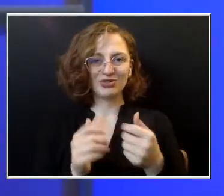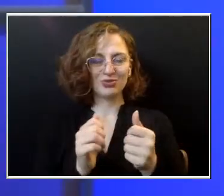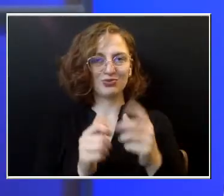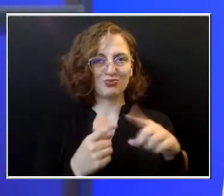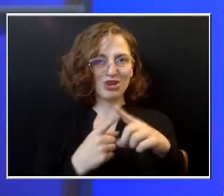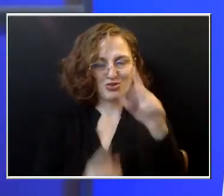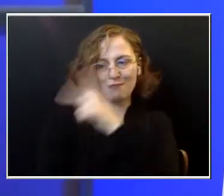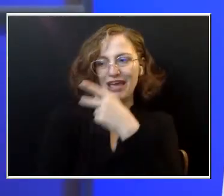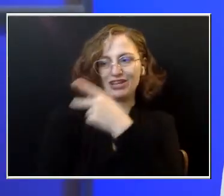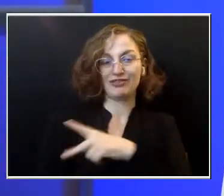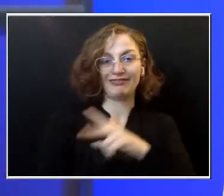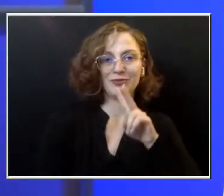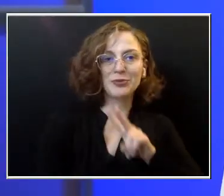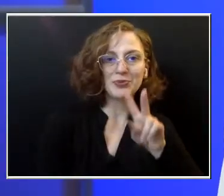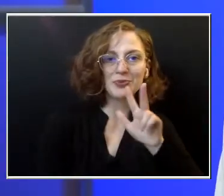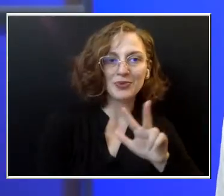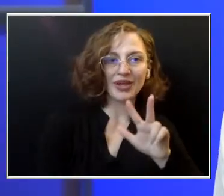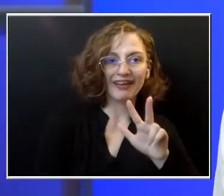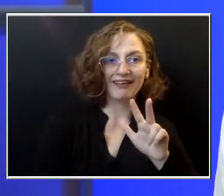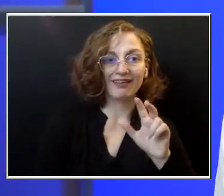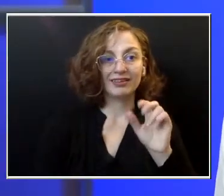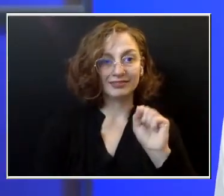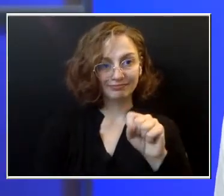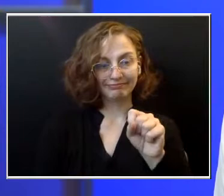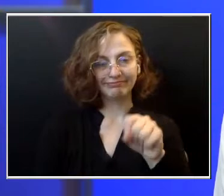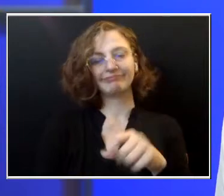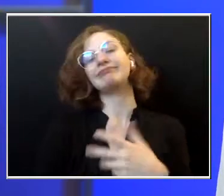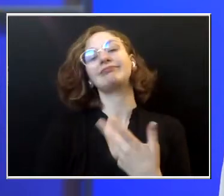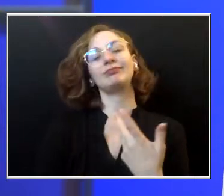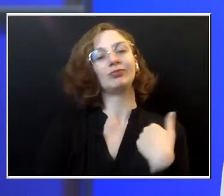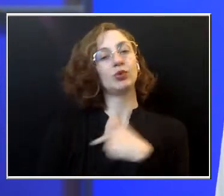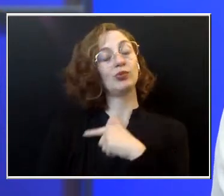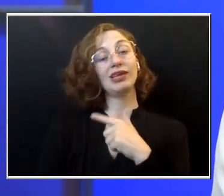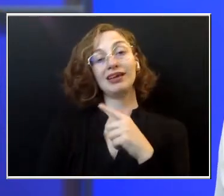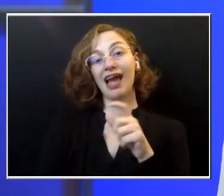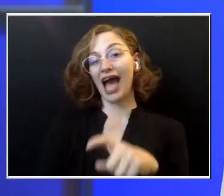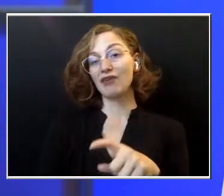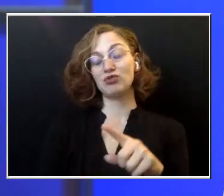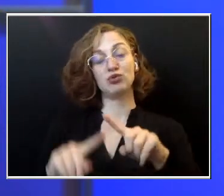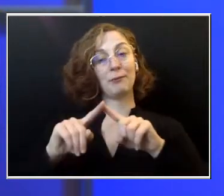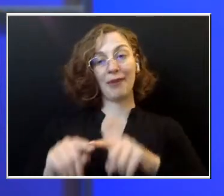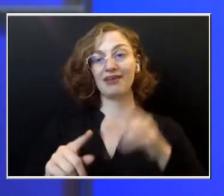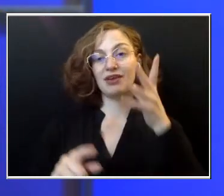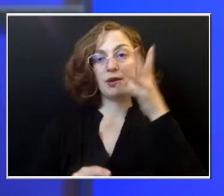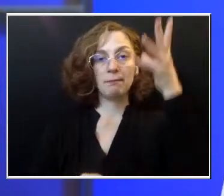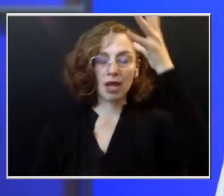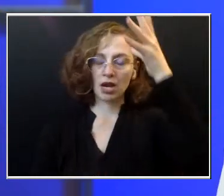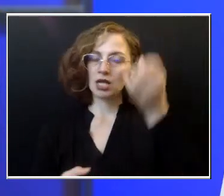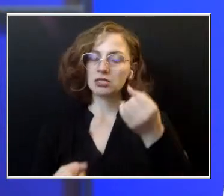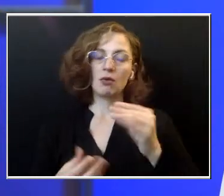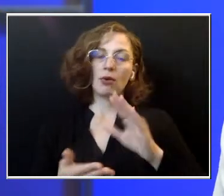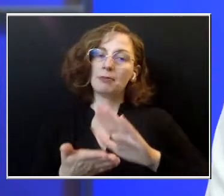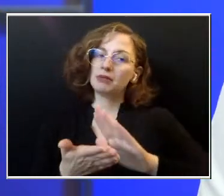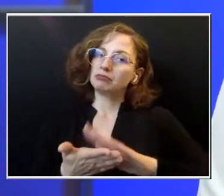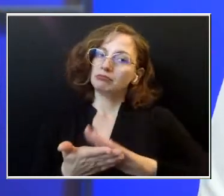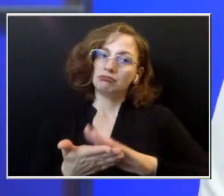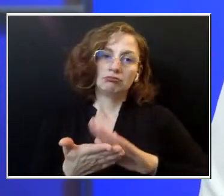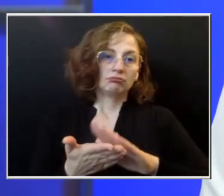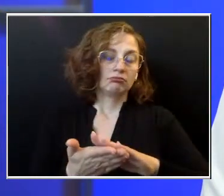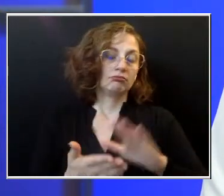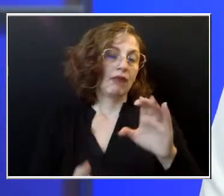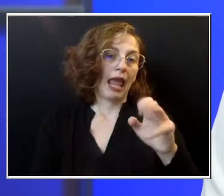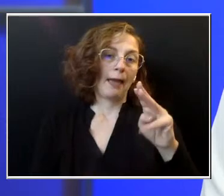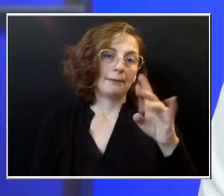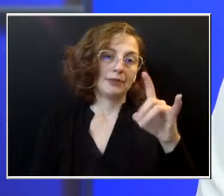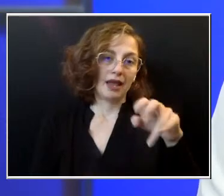you really lean on parents. And so I really commend Camden's parents, how great of a job they did describing his changes were really helpful for the